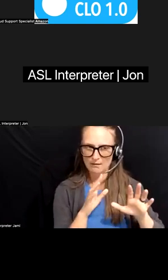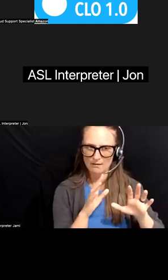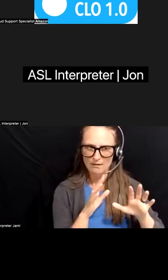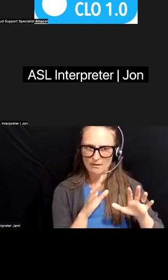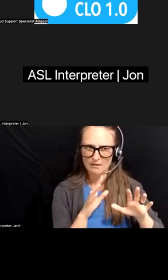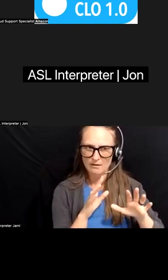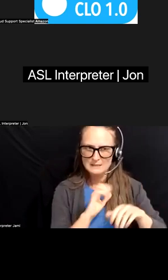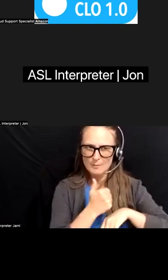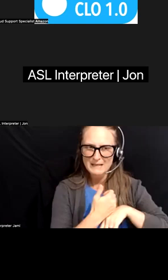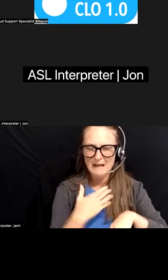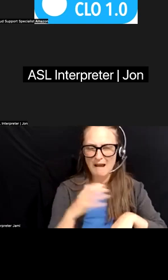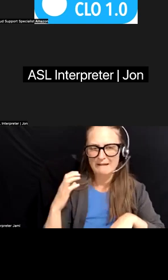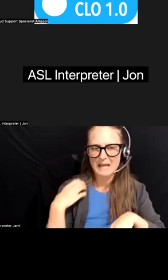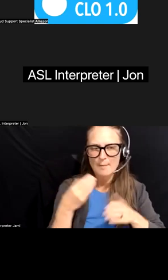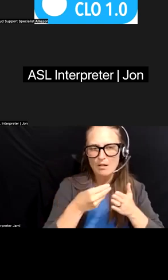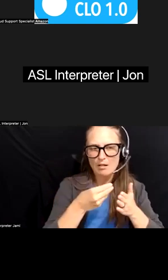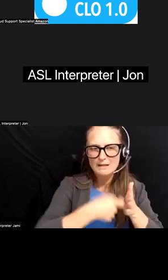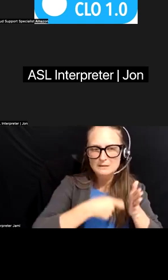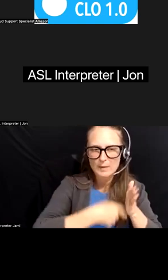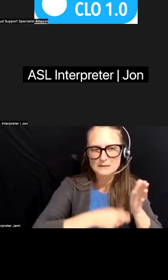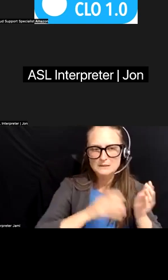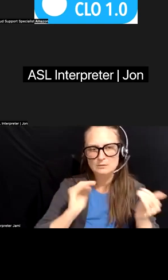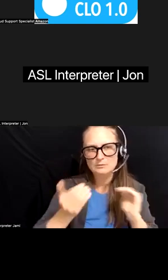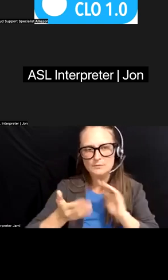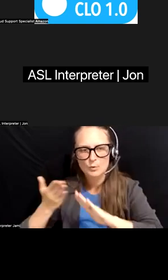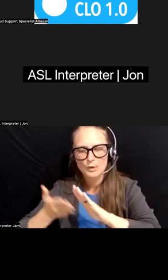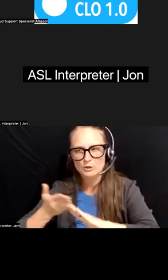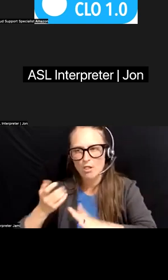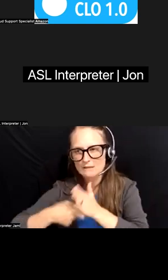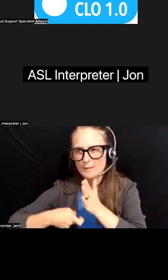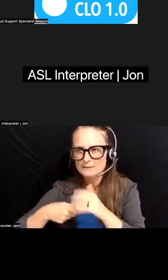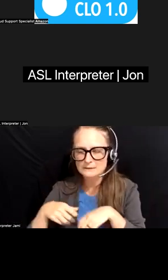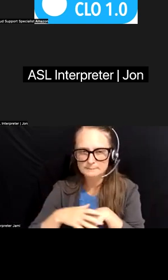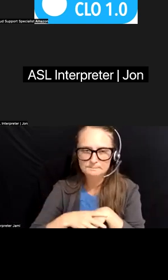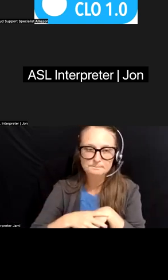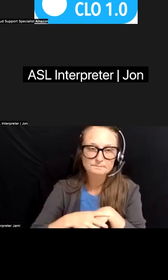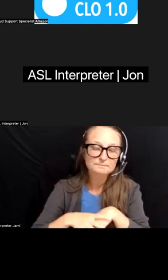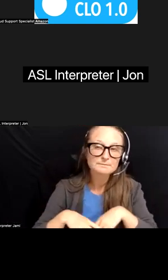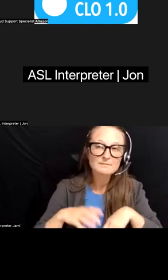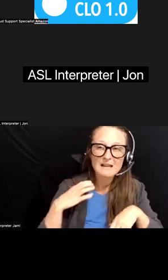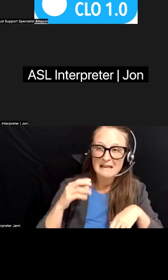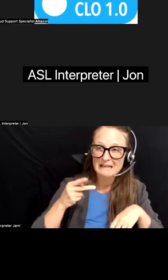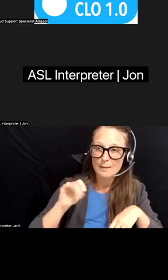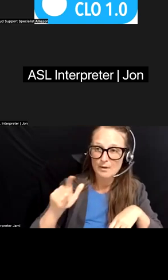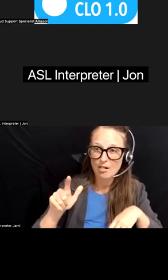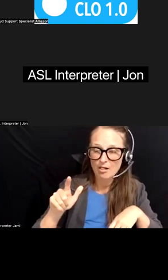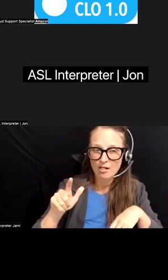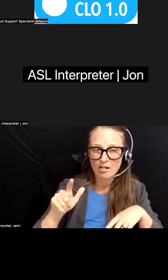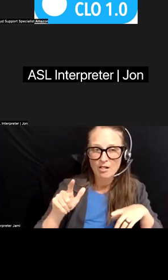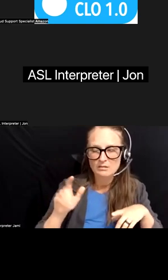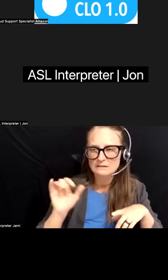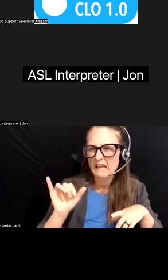capital expense versus operational expense. Right? Capital is just like that